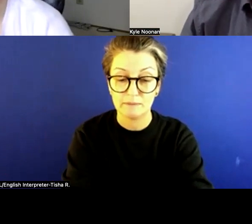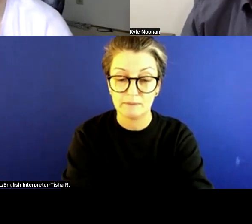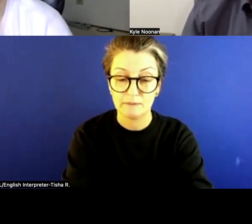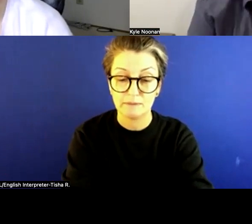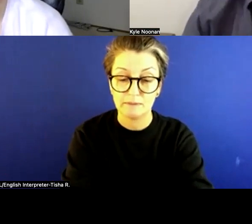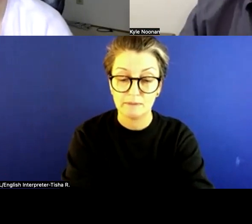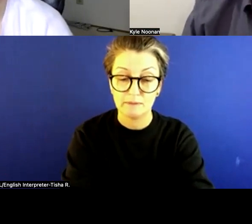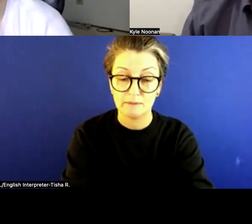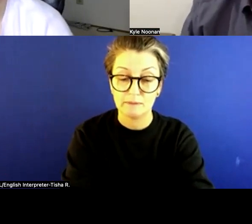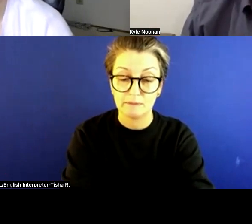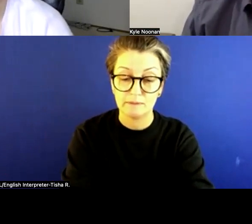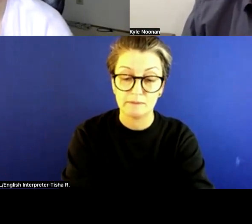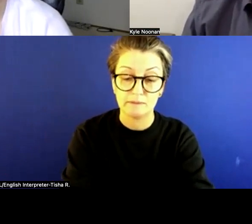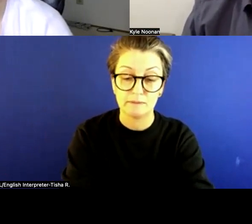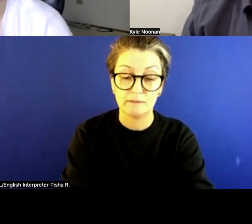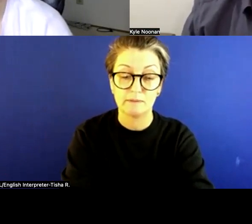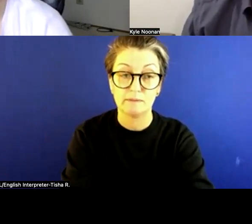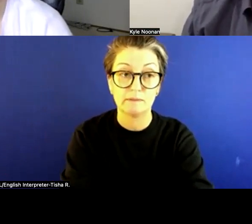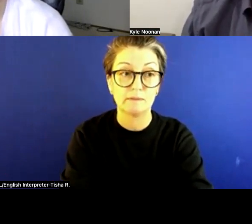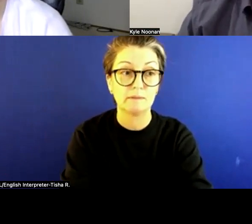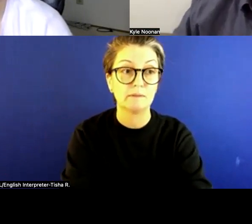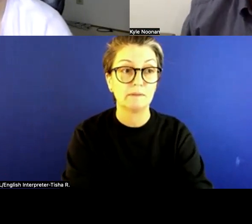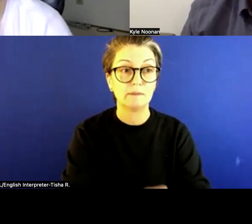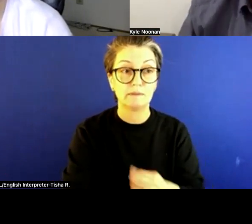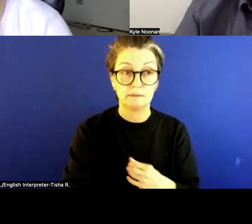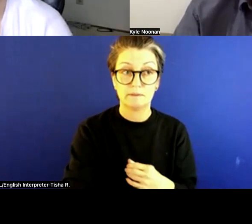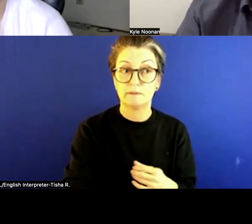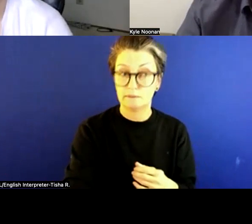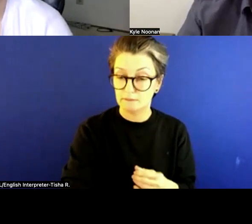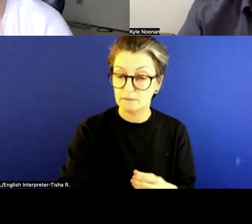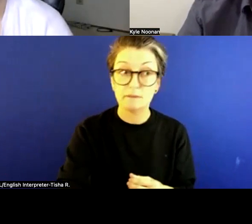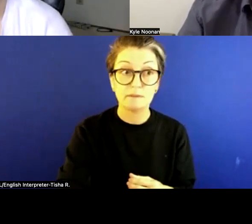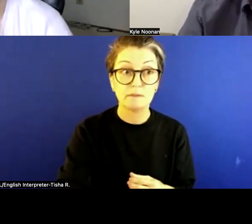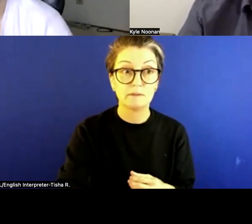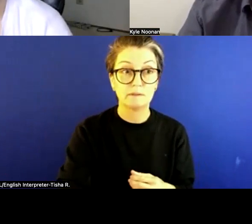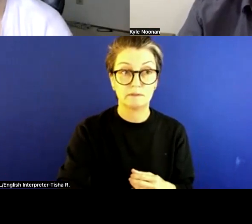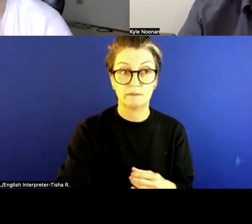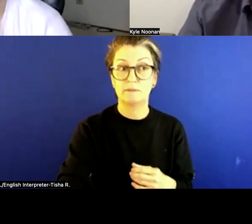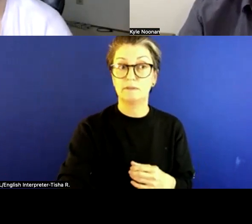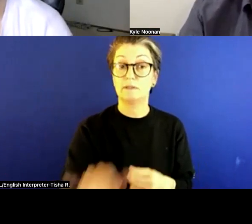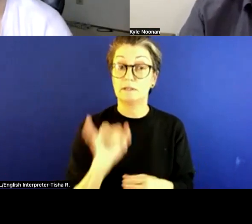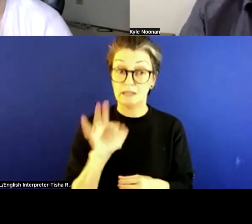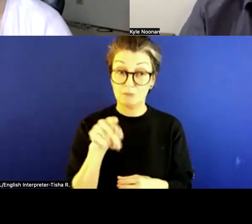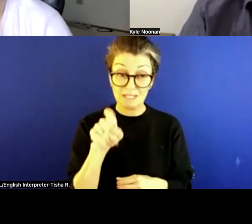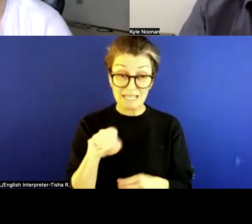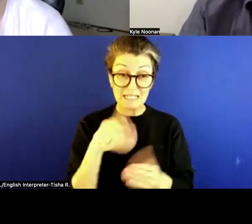with dealing with a transition if you haven't quite left the services yet.